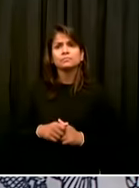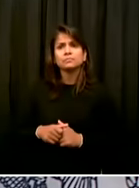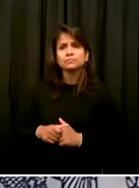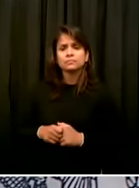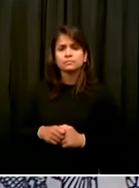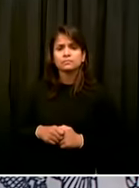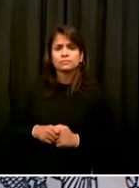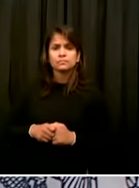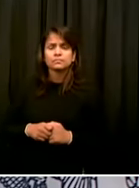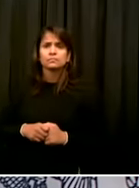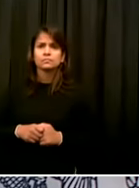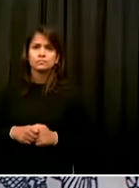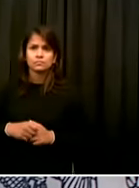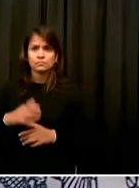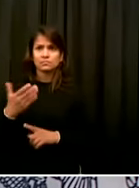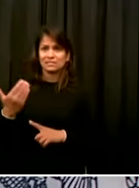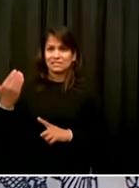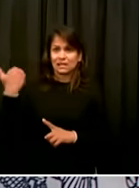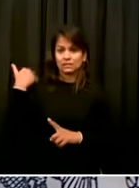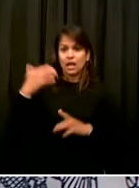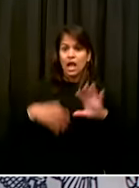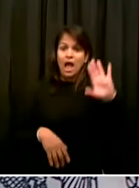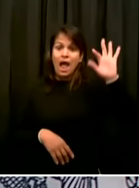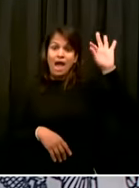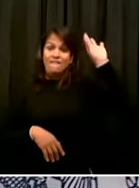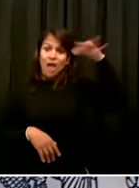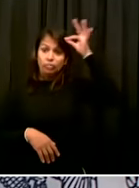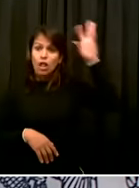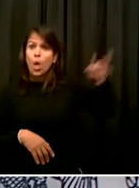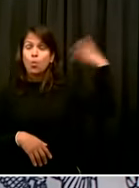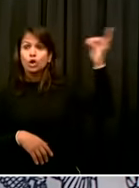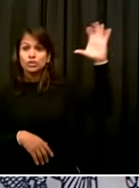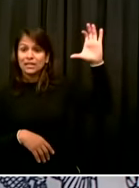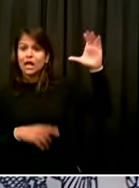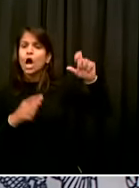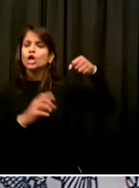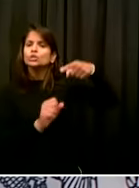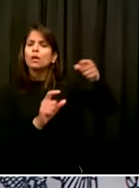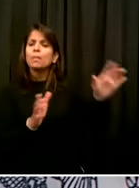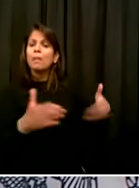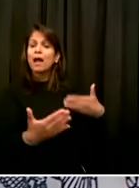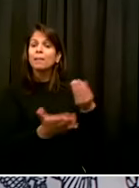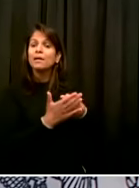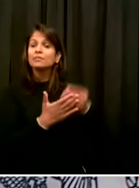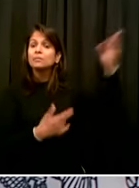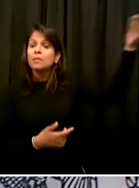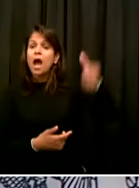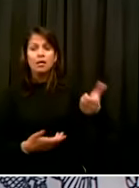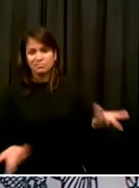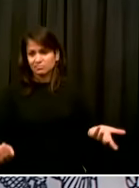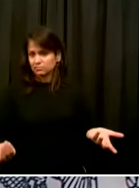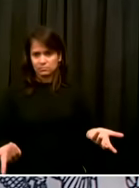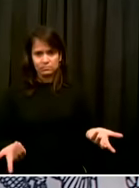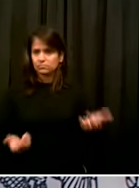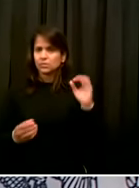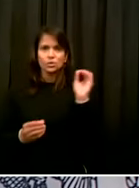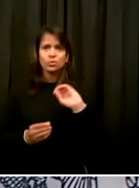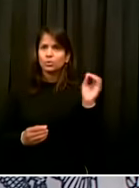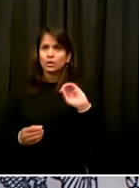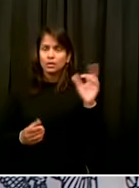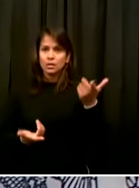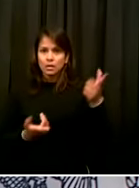I'm appalled that it's dead, but I'm going to still hold out hope that at some point Washington will get its act together.